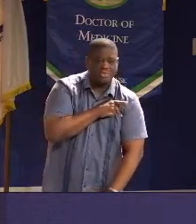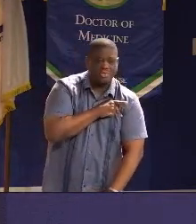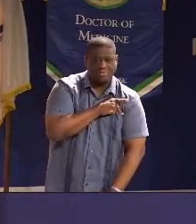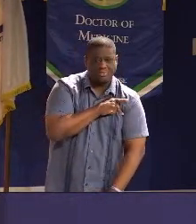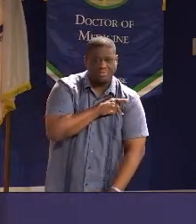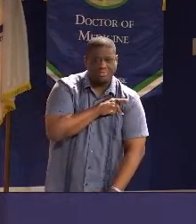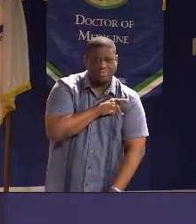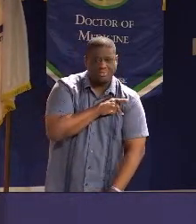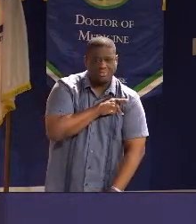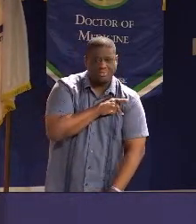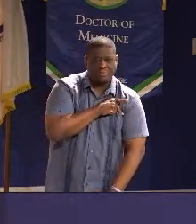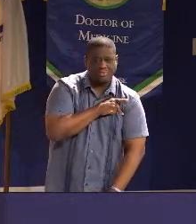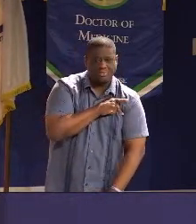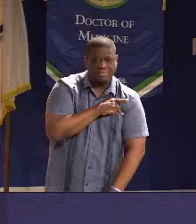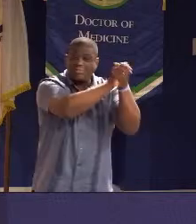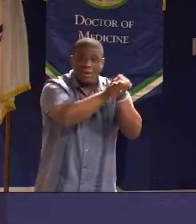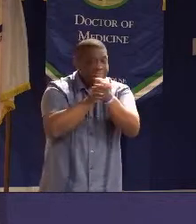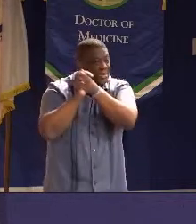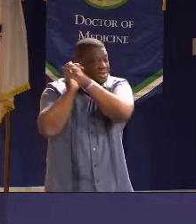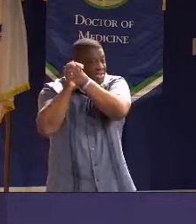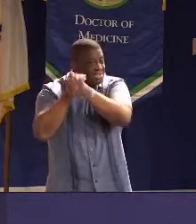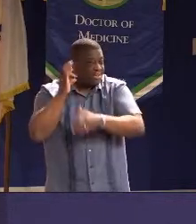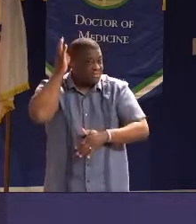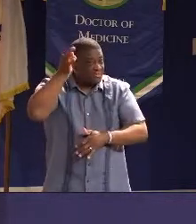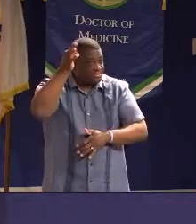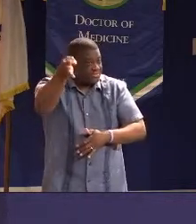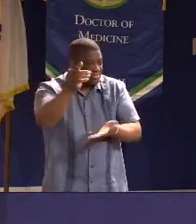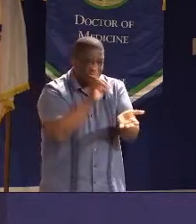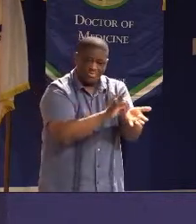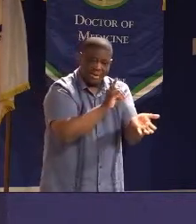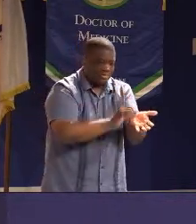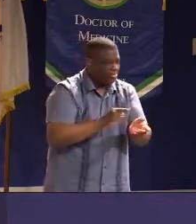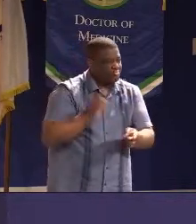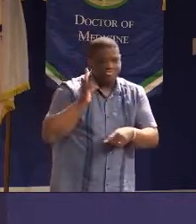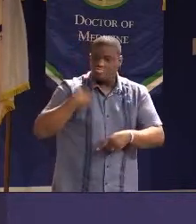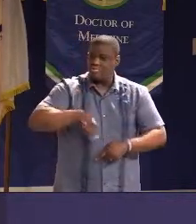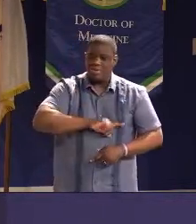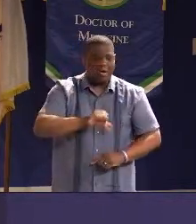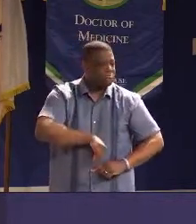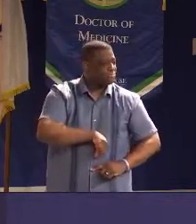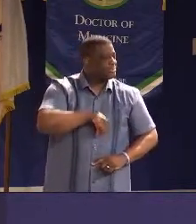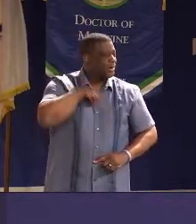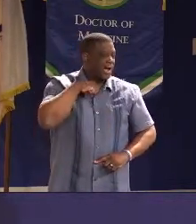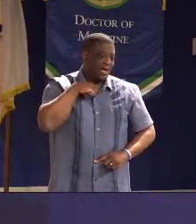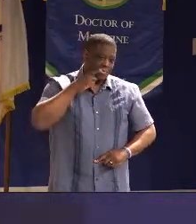learners. Congratulations, future doctors. We could not be more proud of you. Thank you.